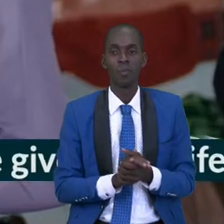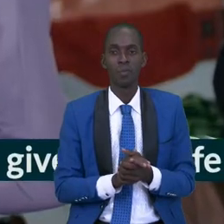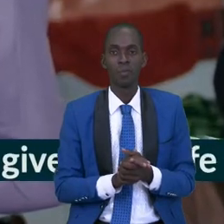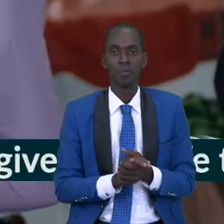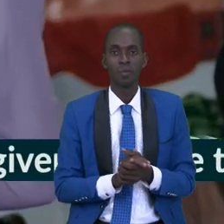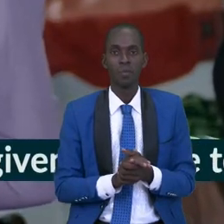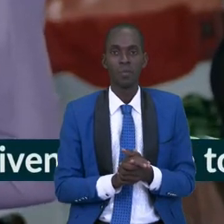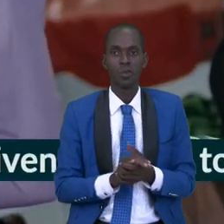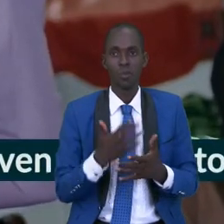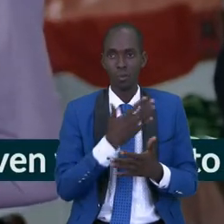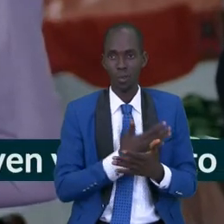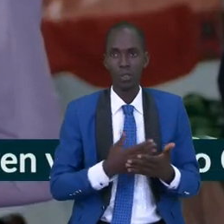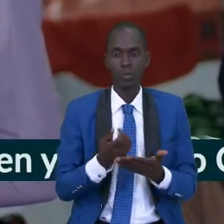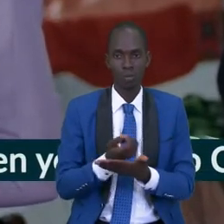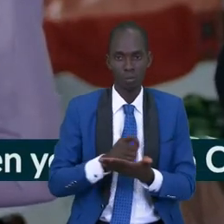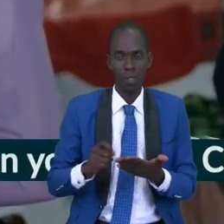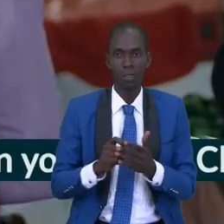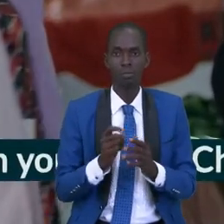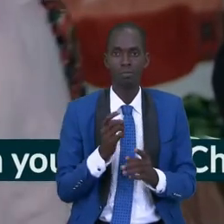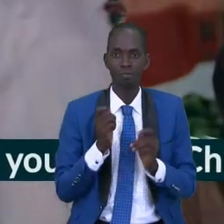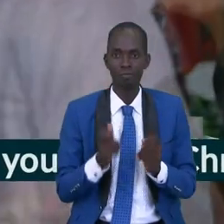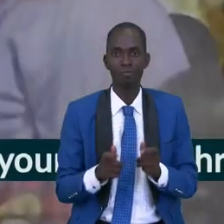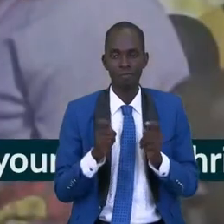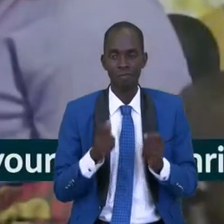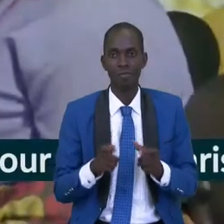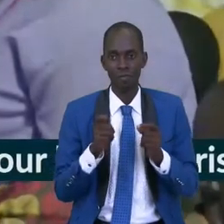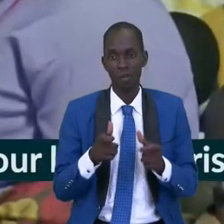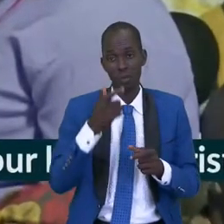important aspect of the crusade.